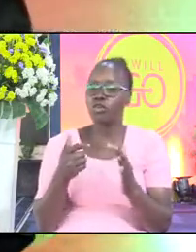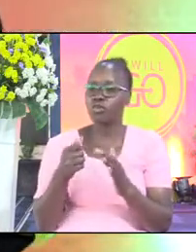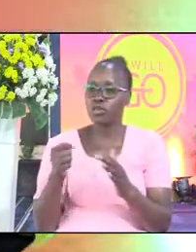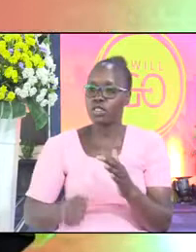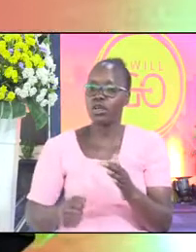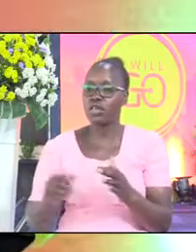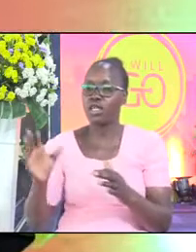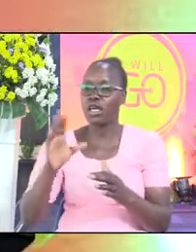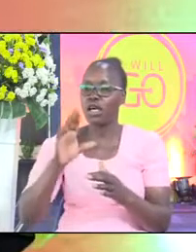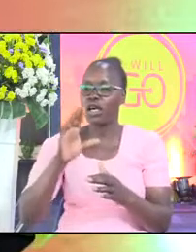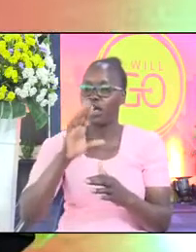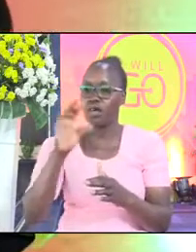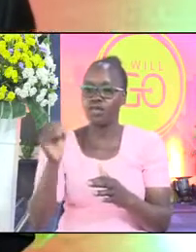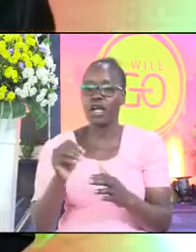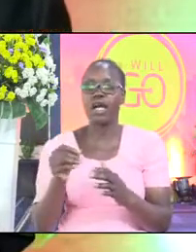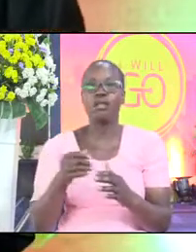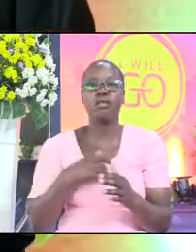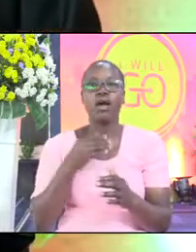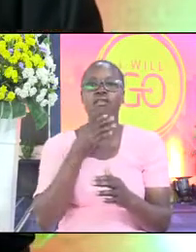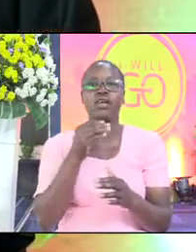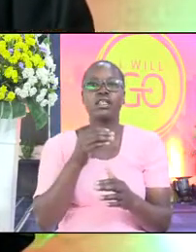My father's African American.